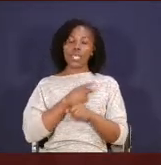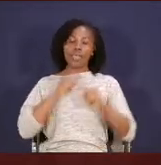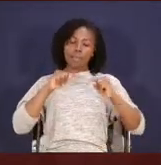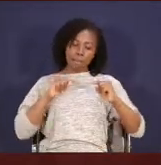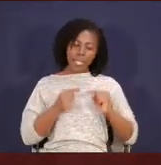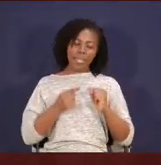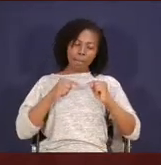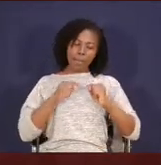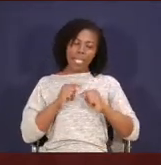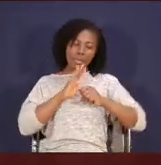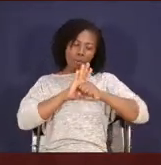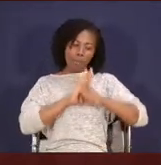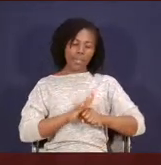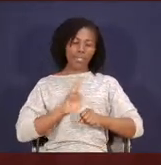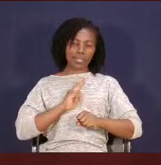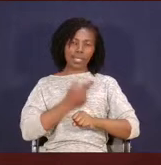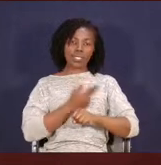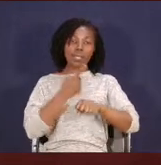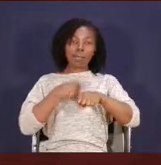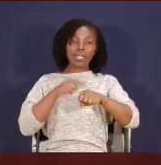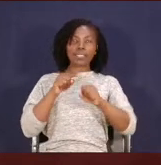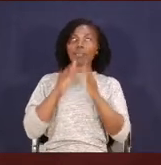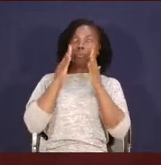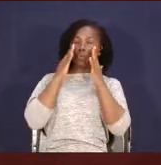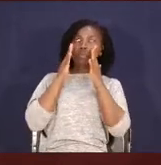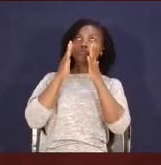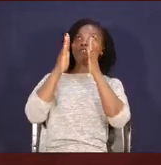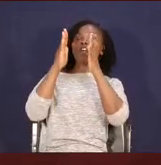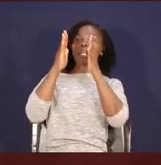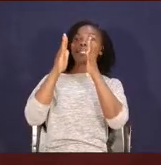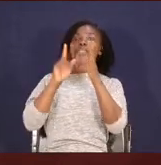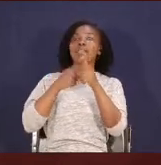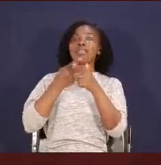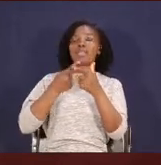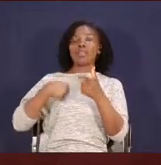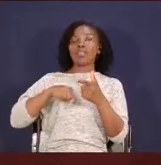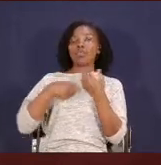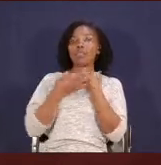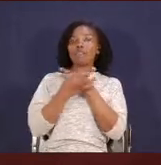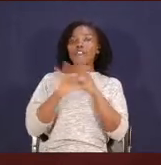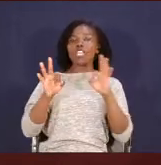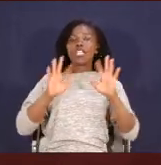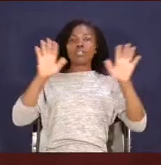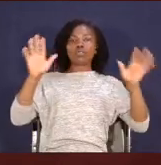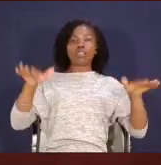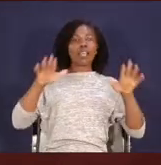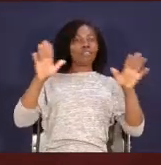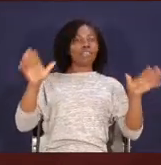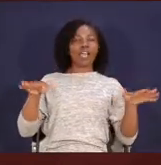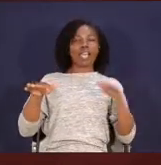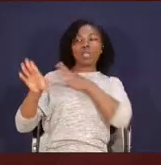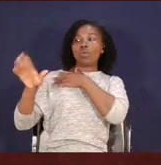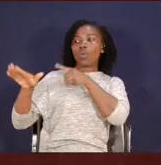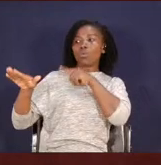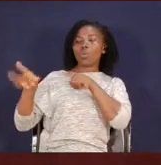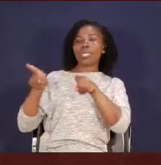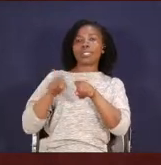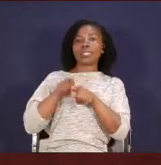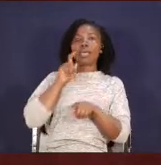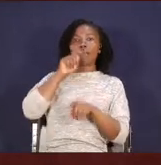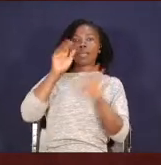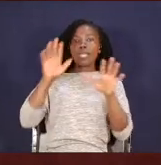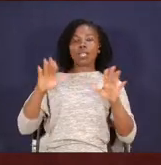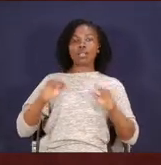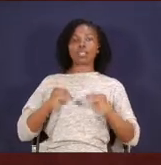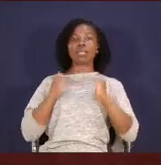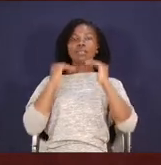put us down. But God, when we look up, then we are released and free to fly with wings like eagles and to go to the next level. And